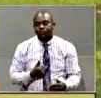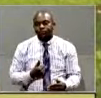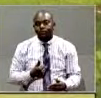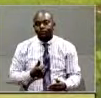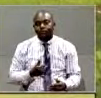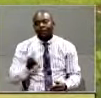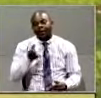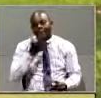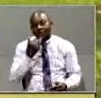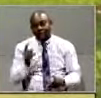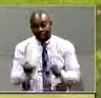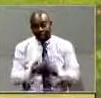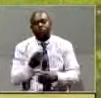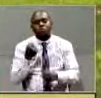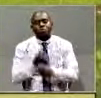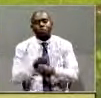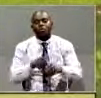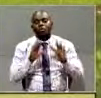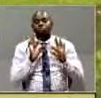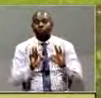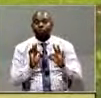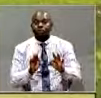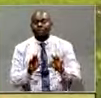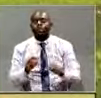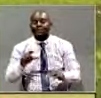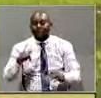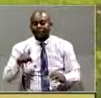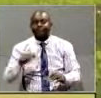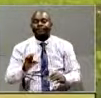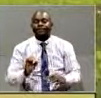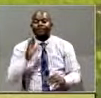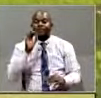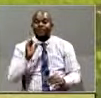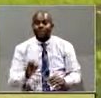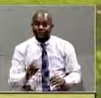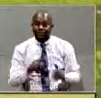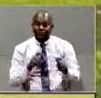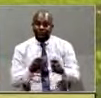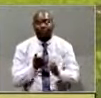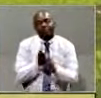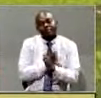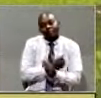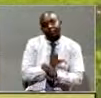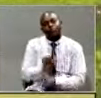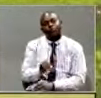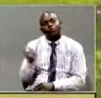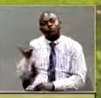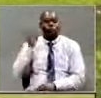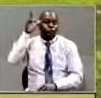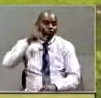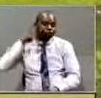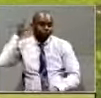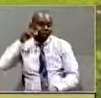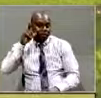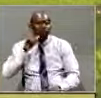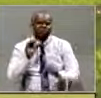we have better chances of performing well, because 70% of the team have been there before. So we think they